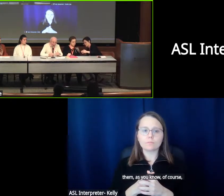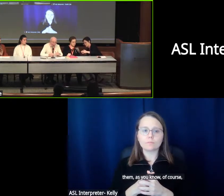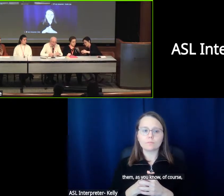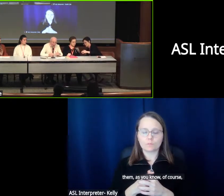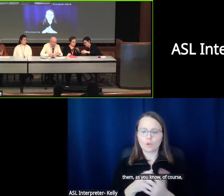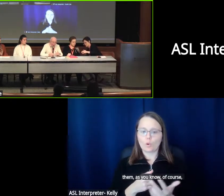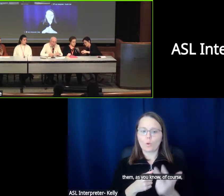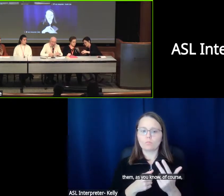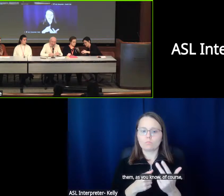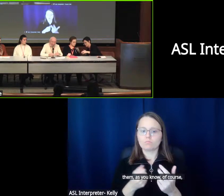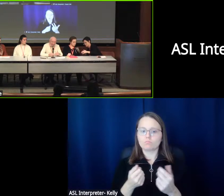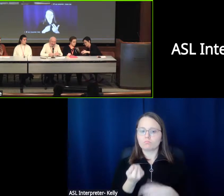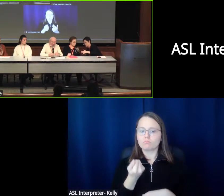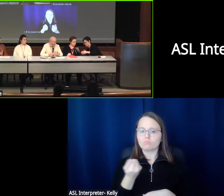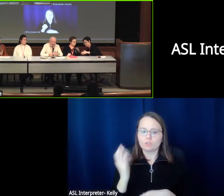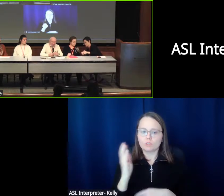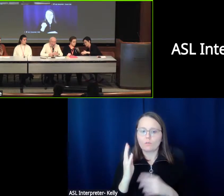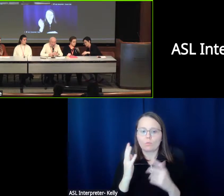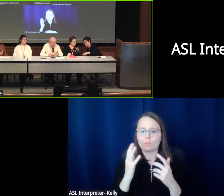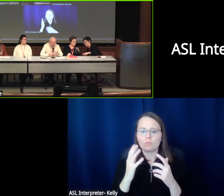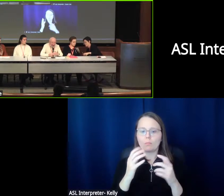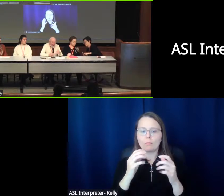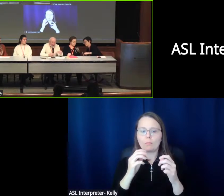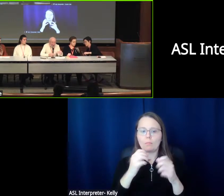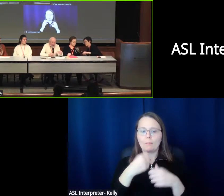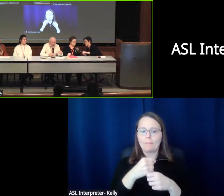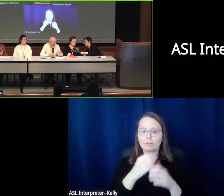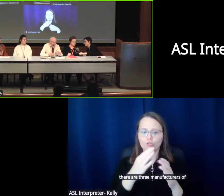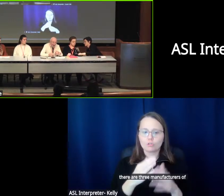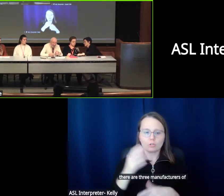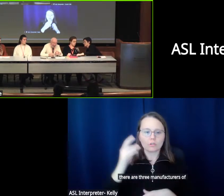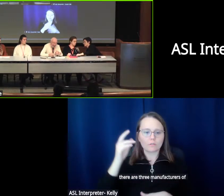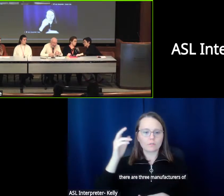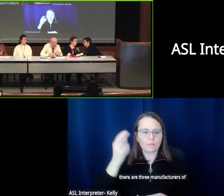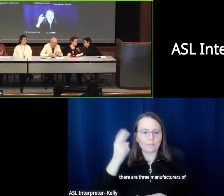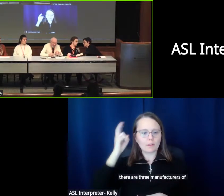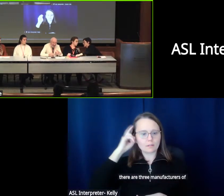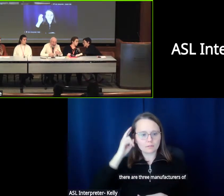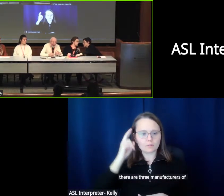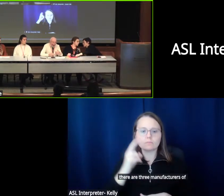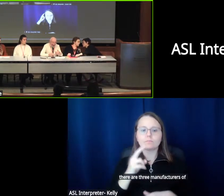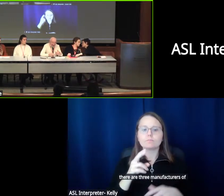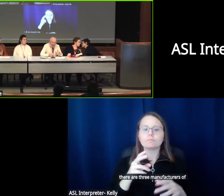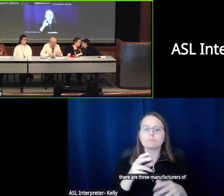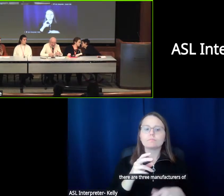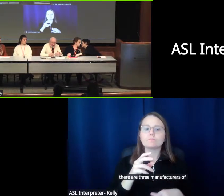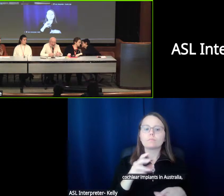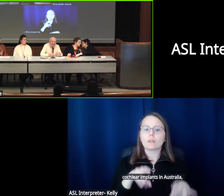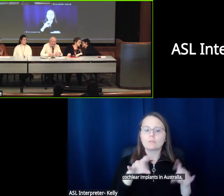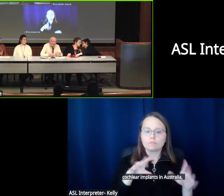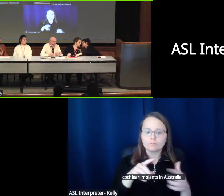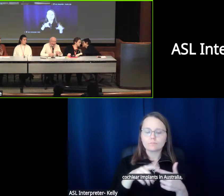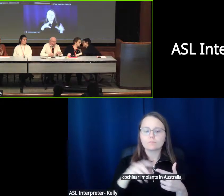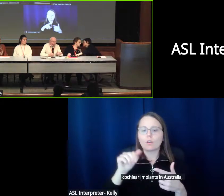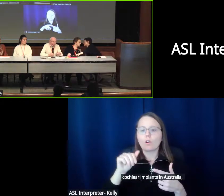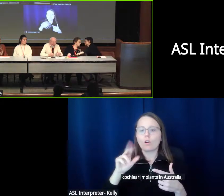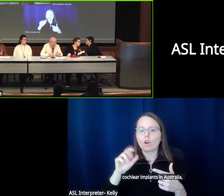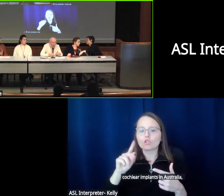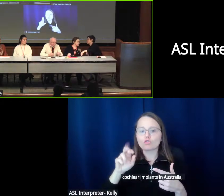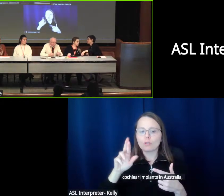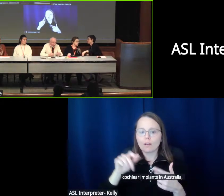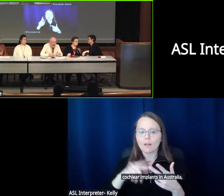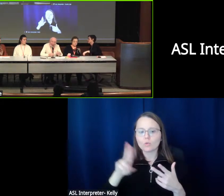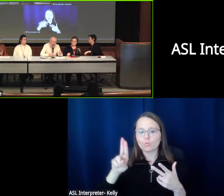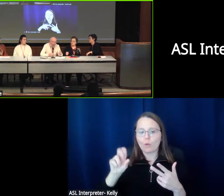manufacturers of cochlear implants in Australia, Austria, and the United States, Advanced Bionics. Number